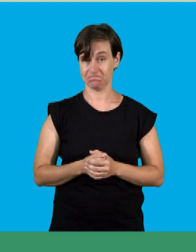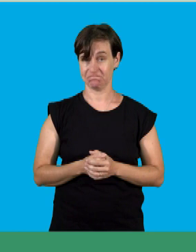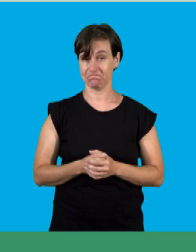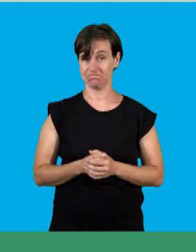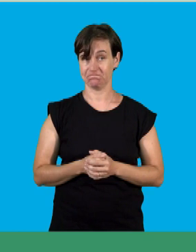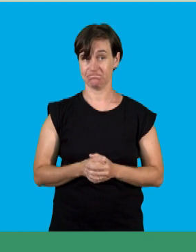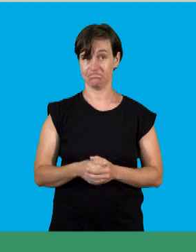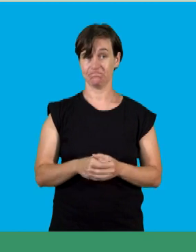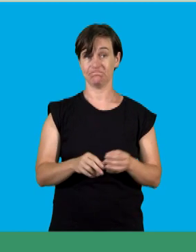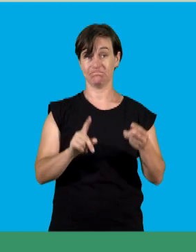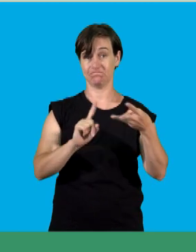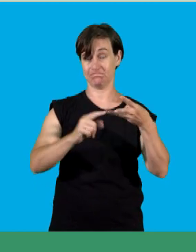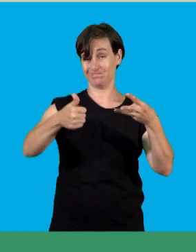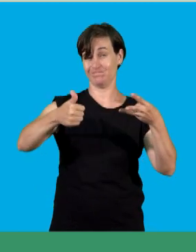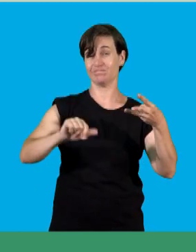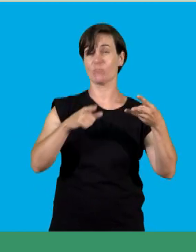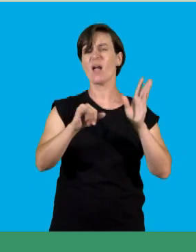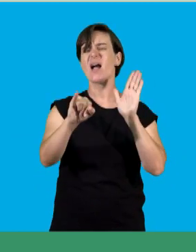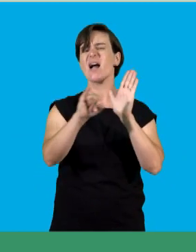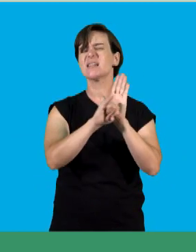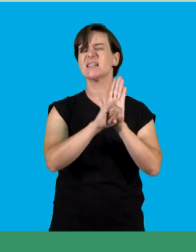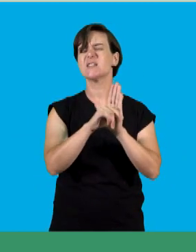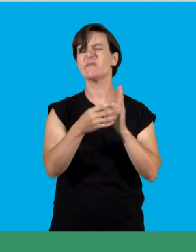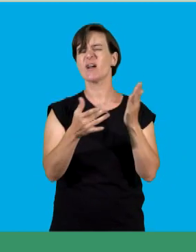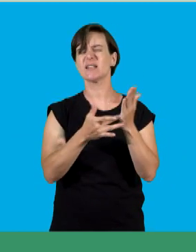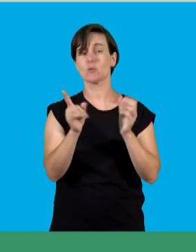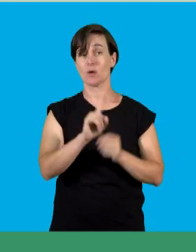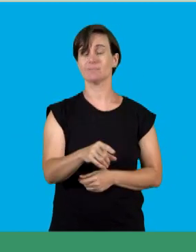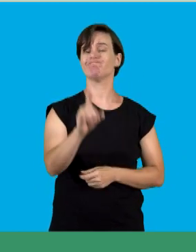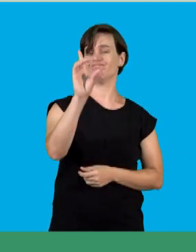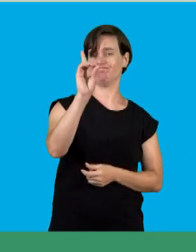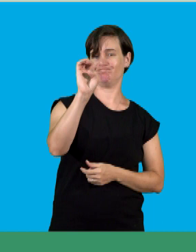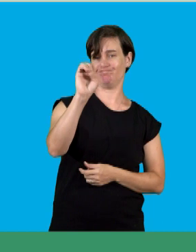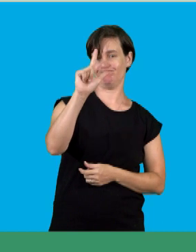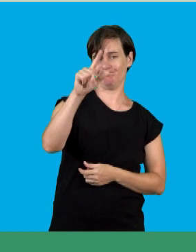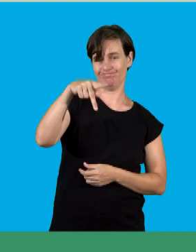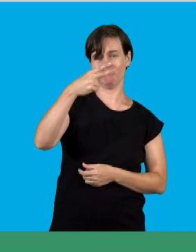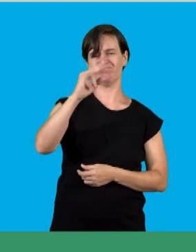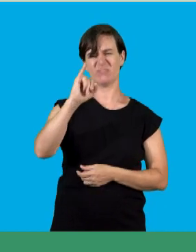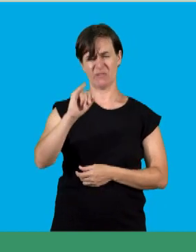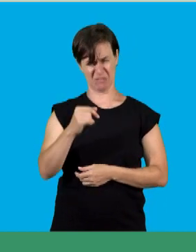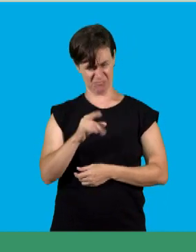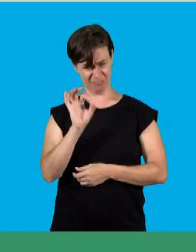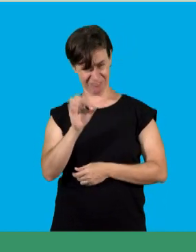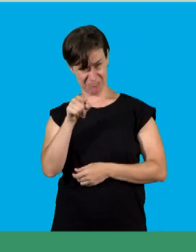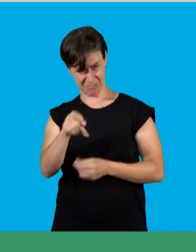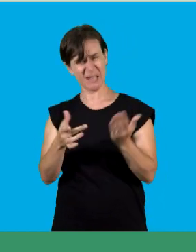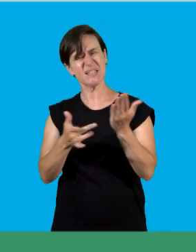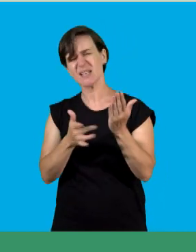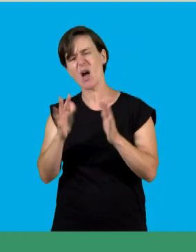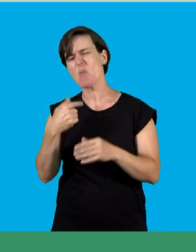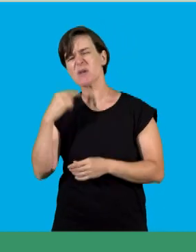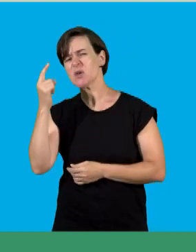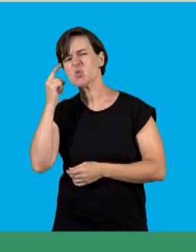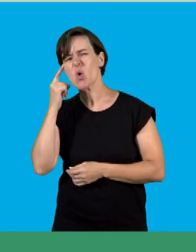Identify, here are the three that I've identified. The first one being Delphi technique. Right, how do you know that it's Delphi